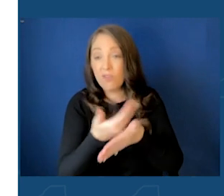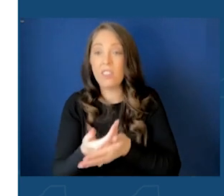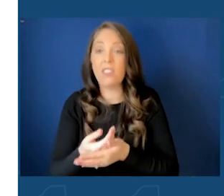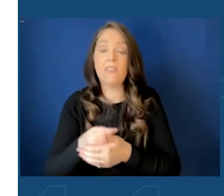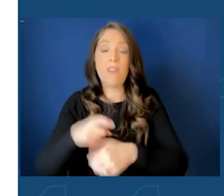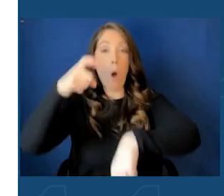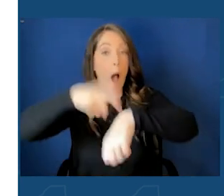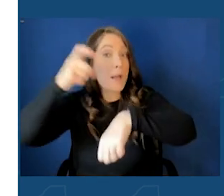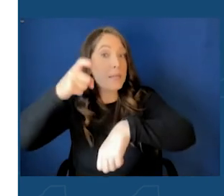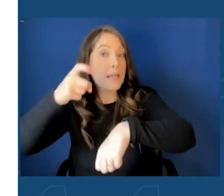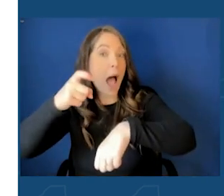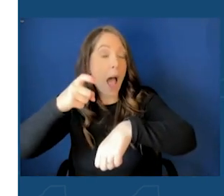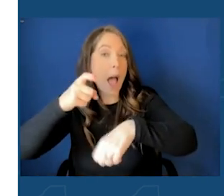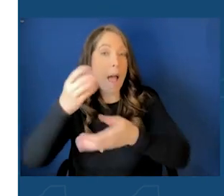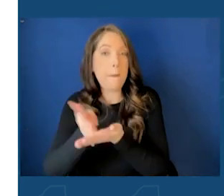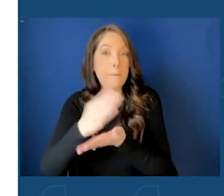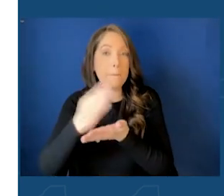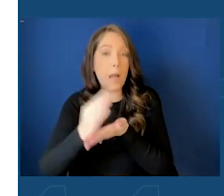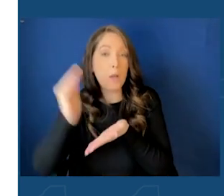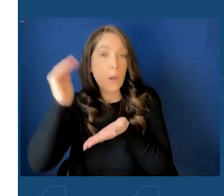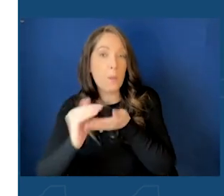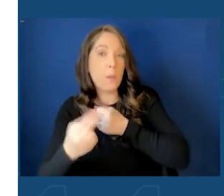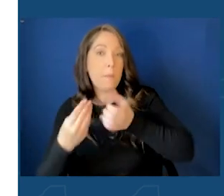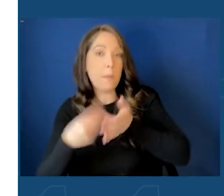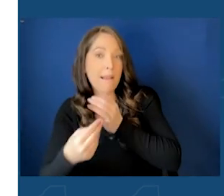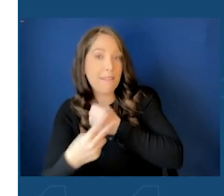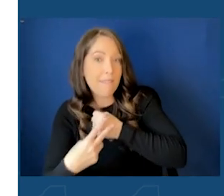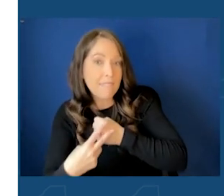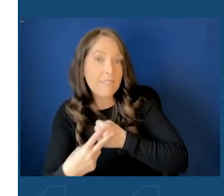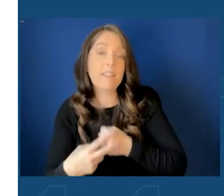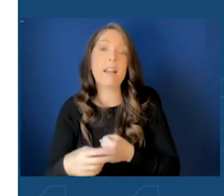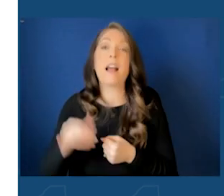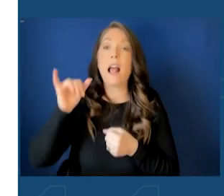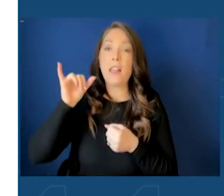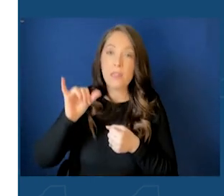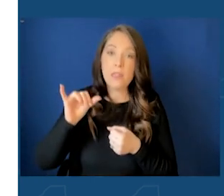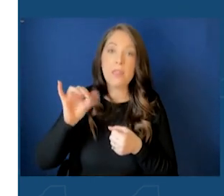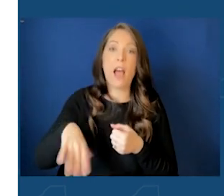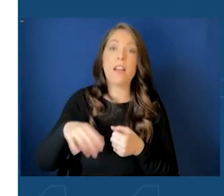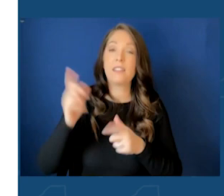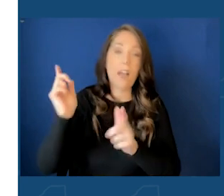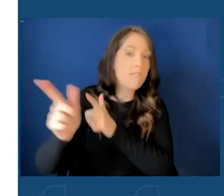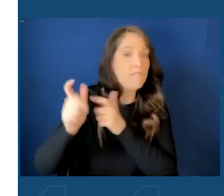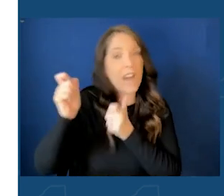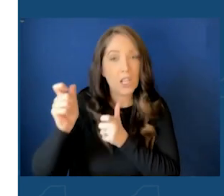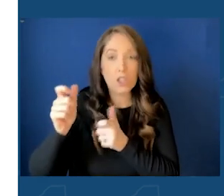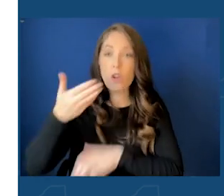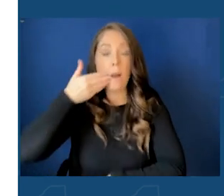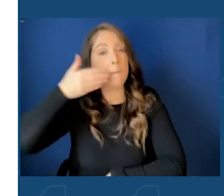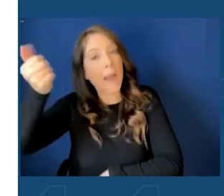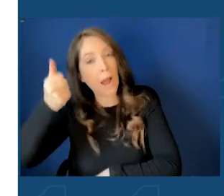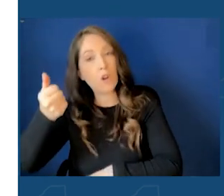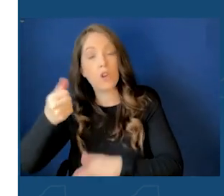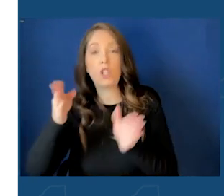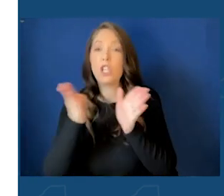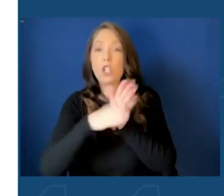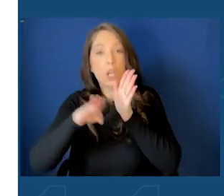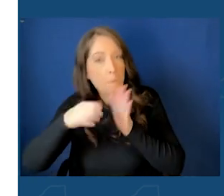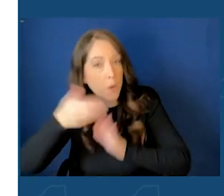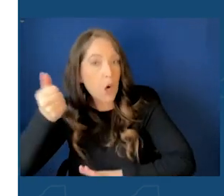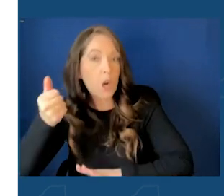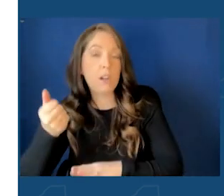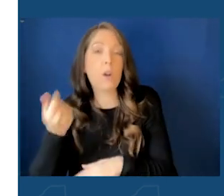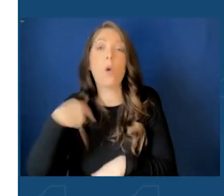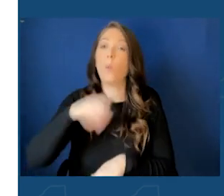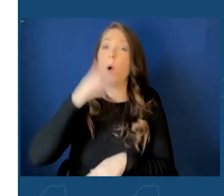budget. That's the new MTA in action. As I always say, faster, better, cheaper, and we will try to